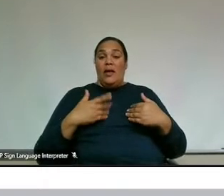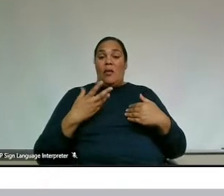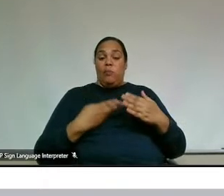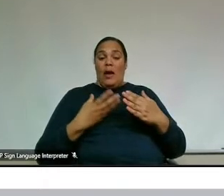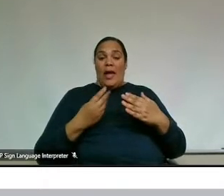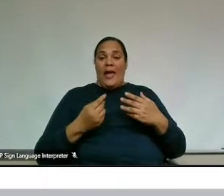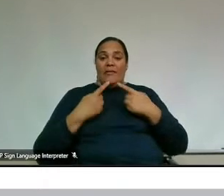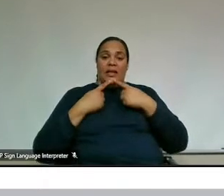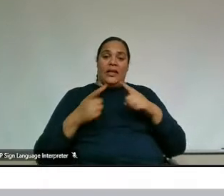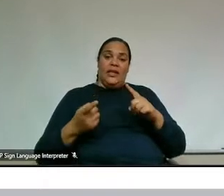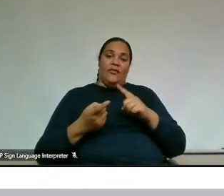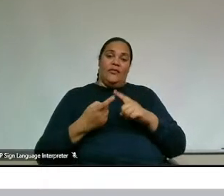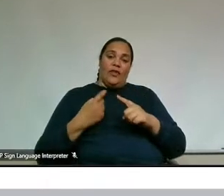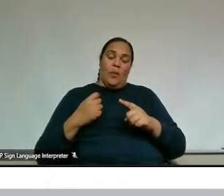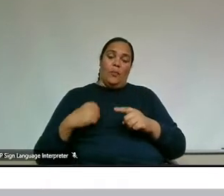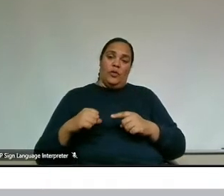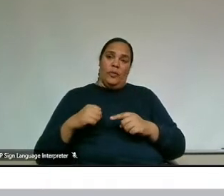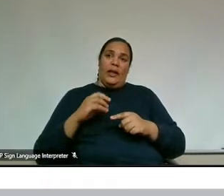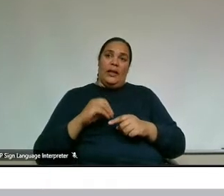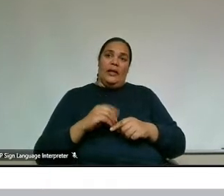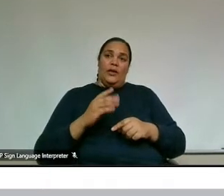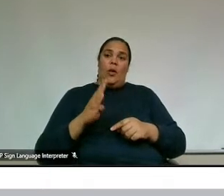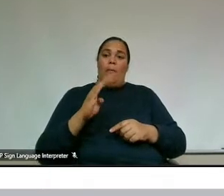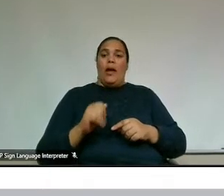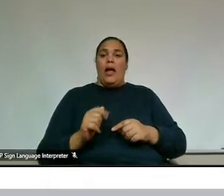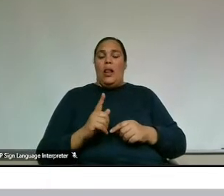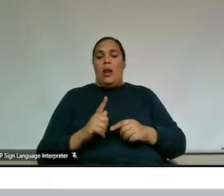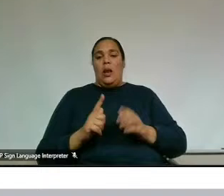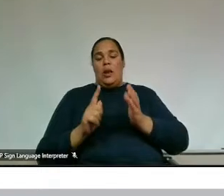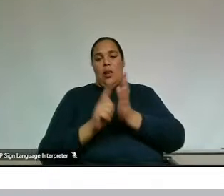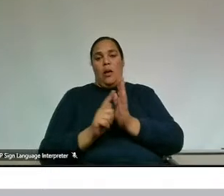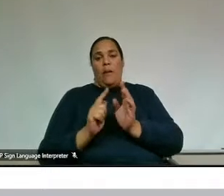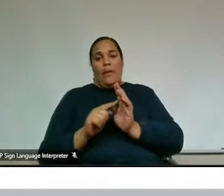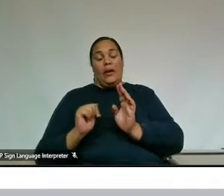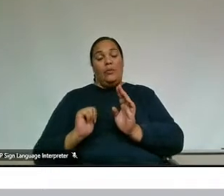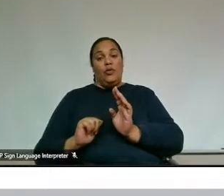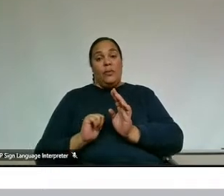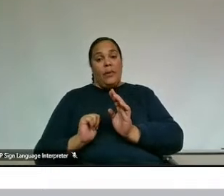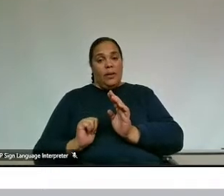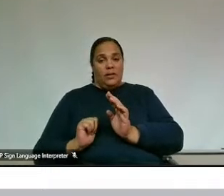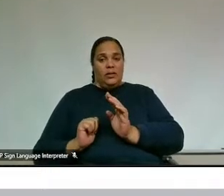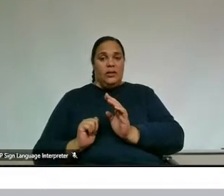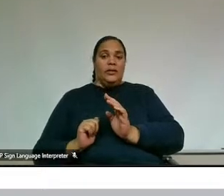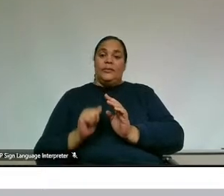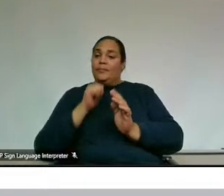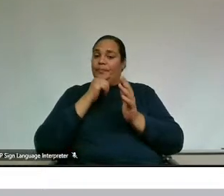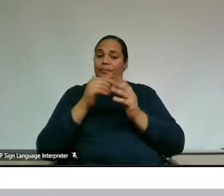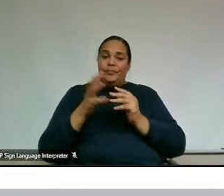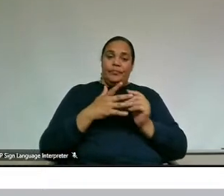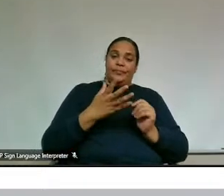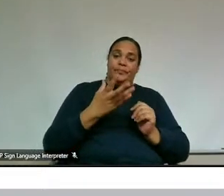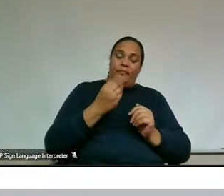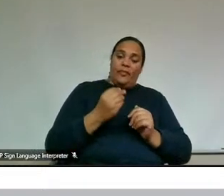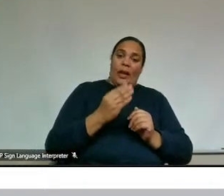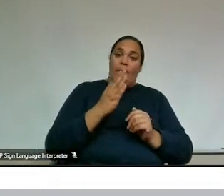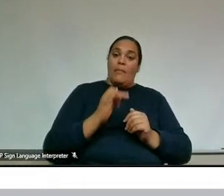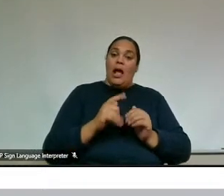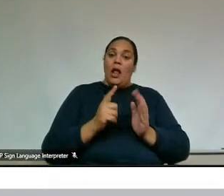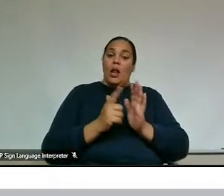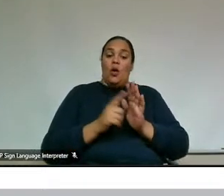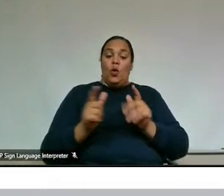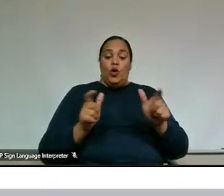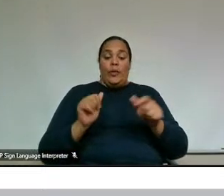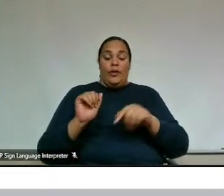roads declared by municipality under applicable bylaw. Now the municipalities, even if they have a bylaw to manage it